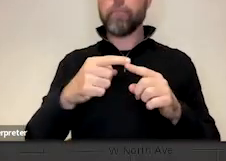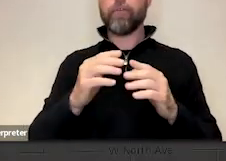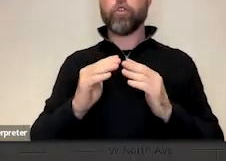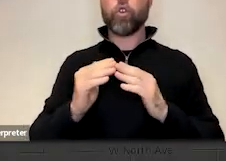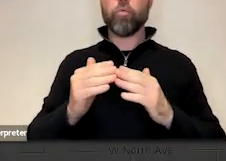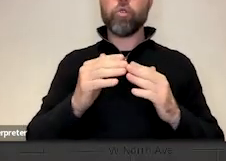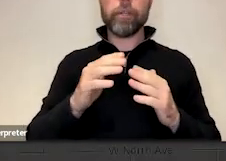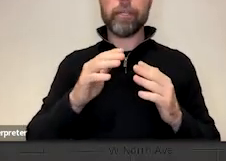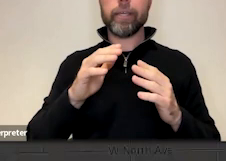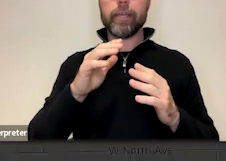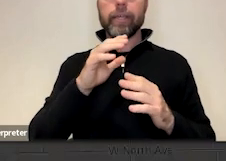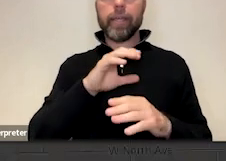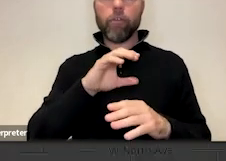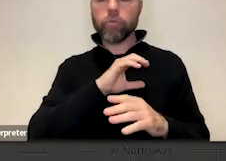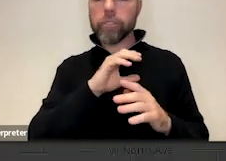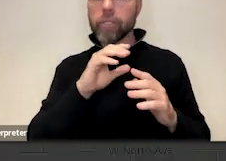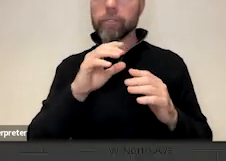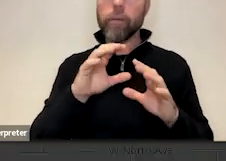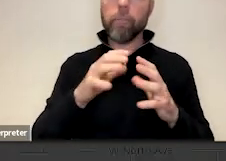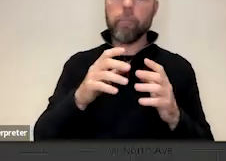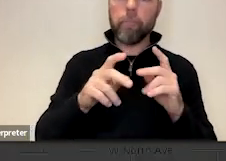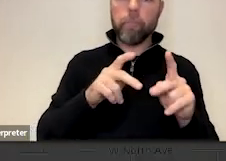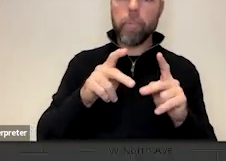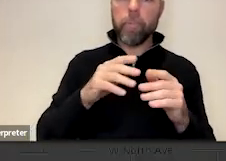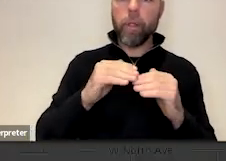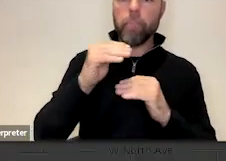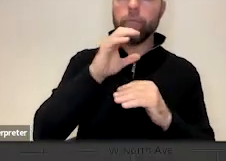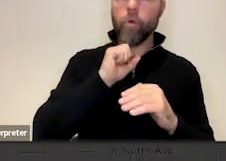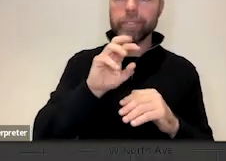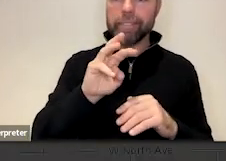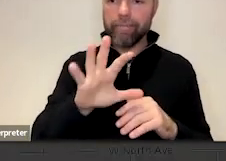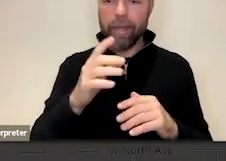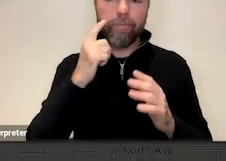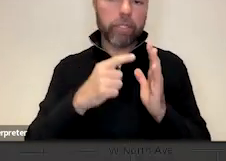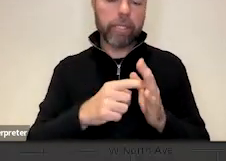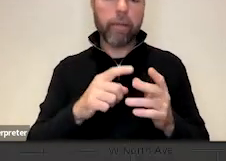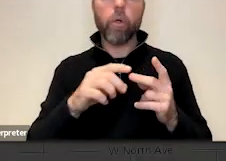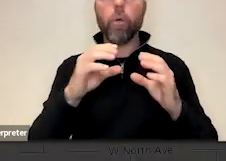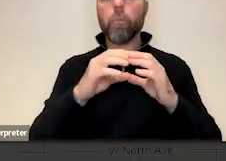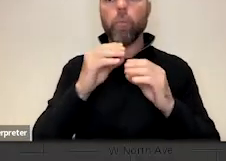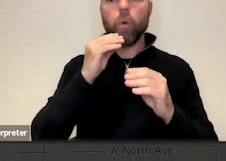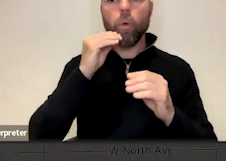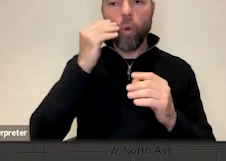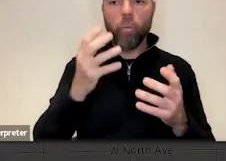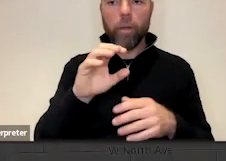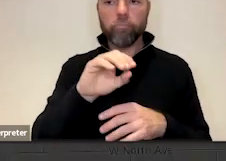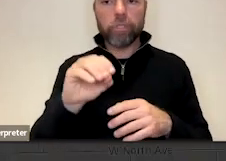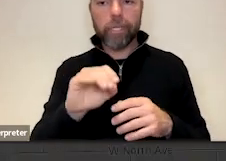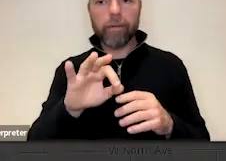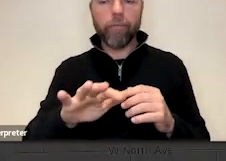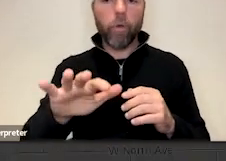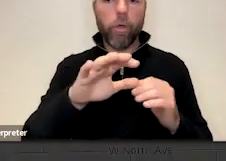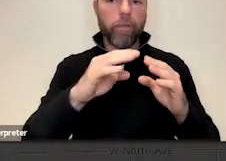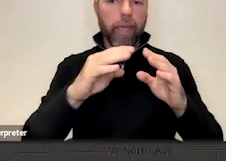characteristics. So population over the age of 65, for example, mobile homes as a percentage of total